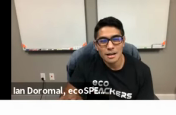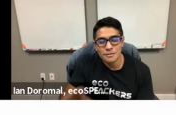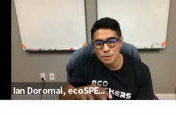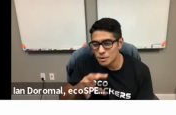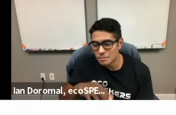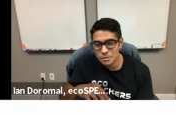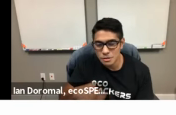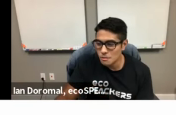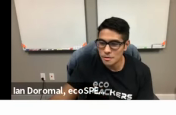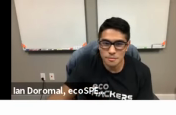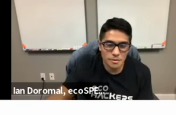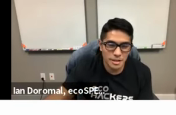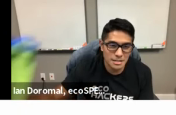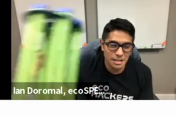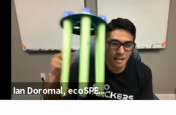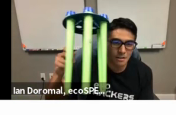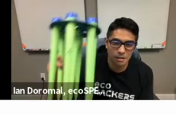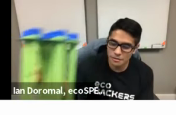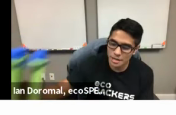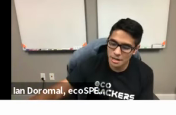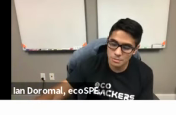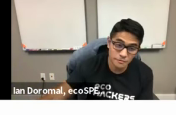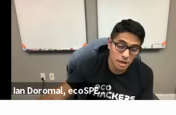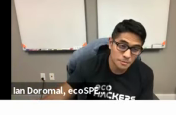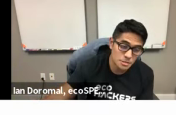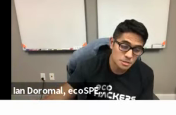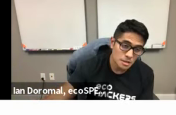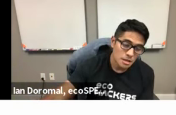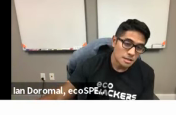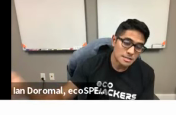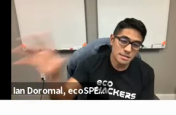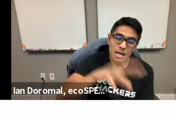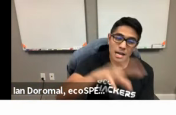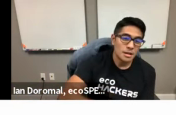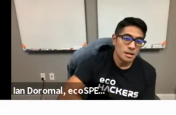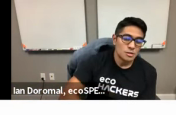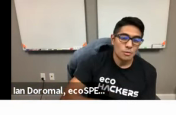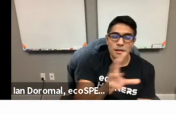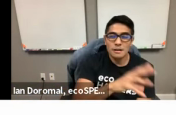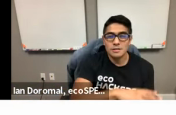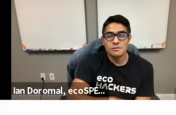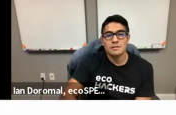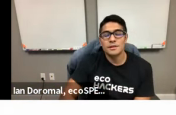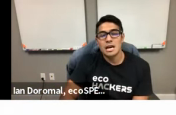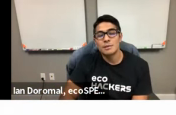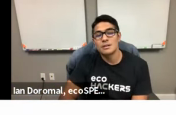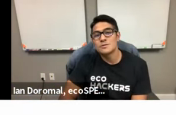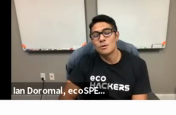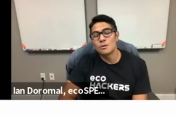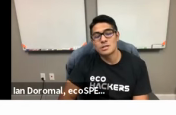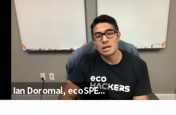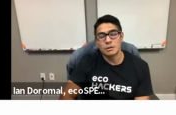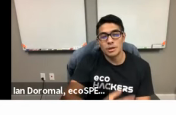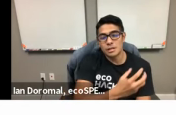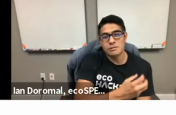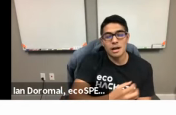Really high level, what we're able to do with NASA technology and other technology we developed is that same 20,000 trucks of contaminated